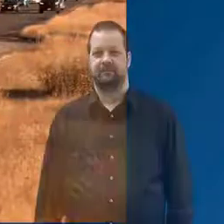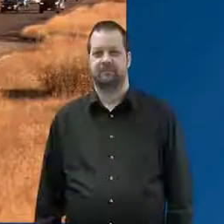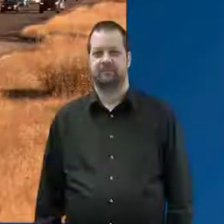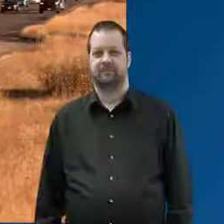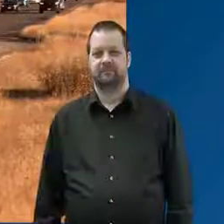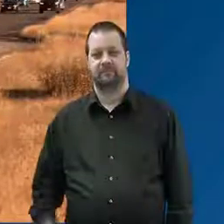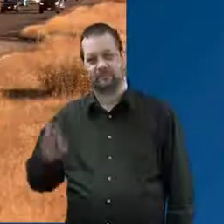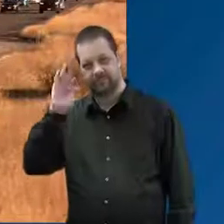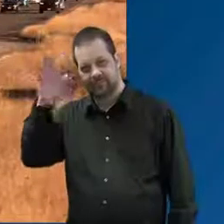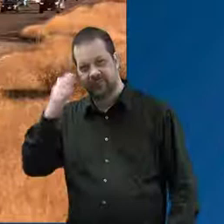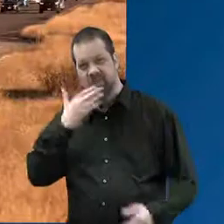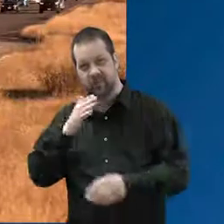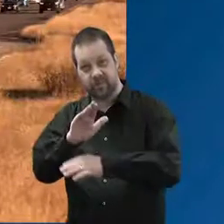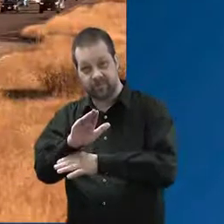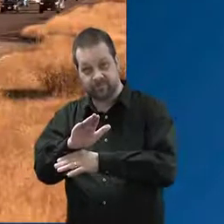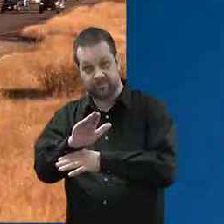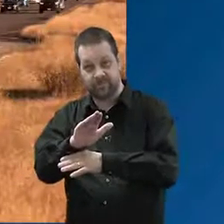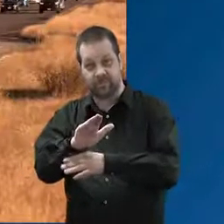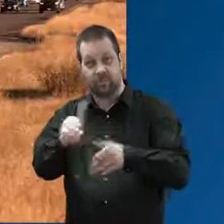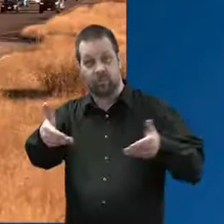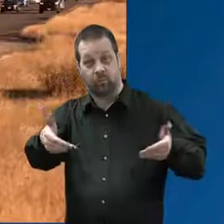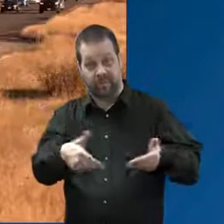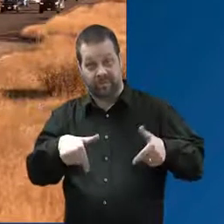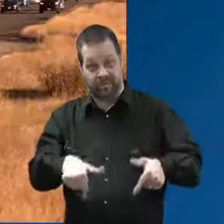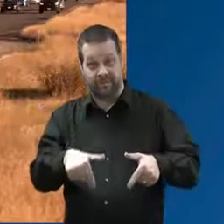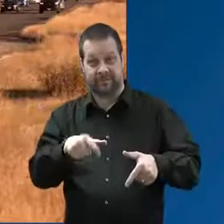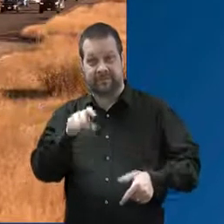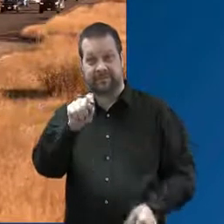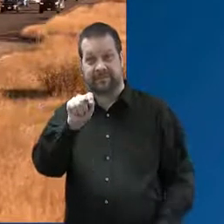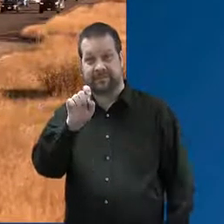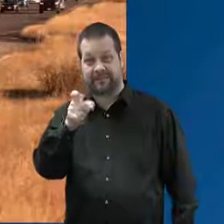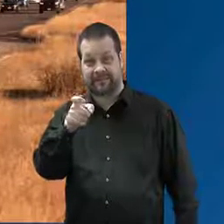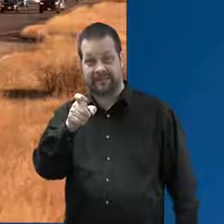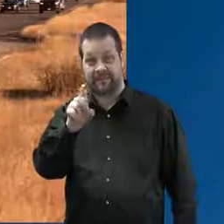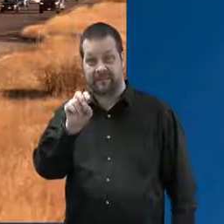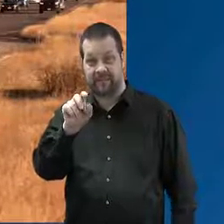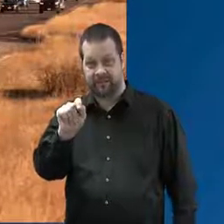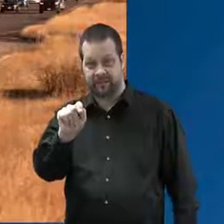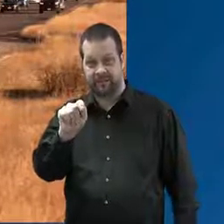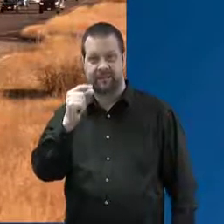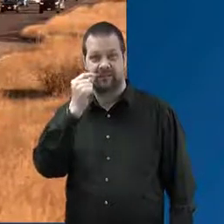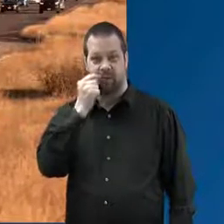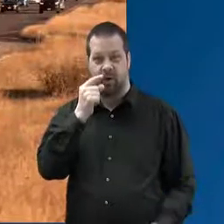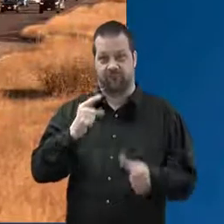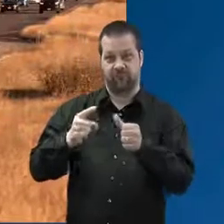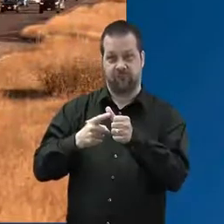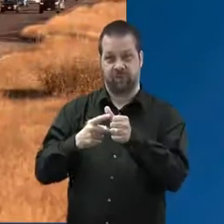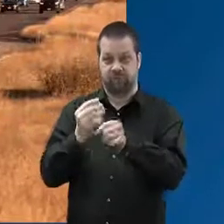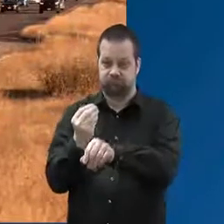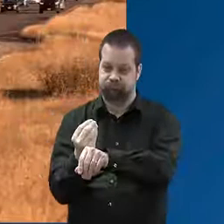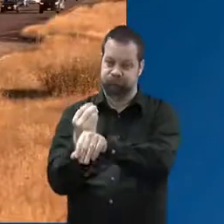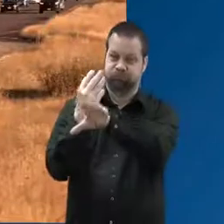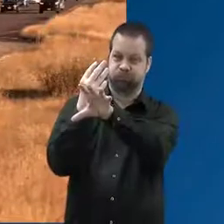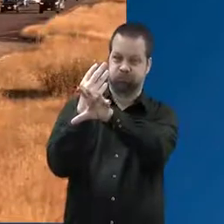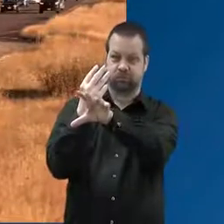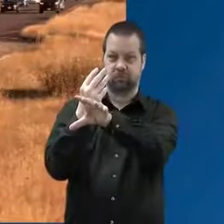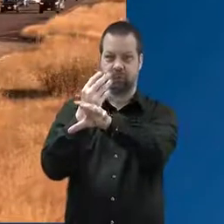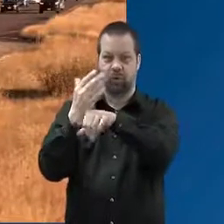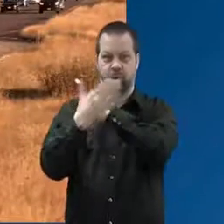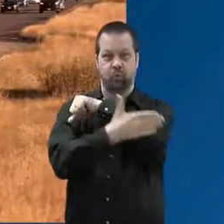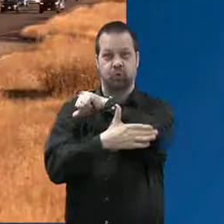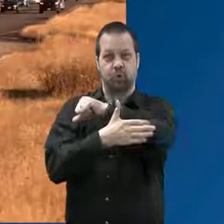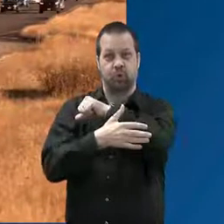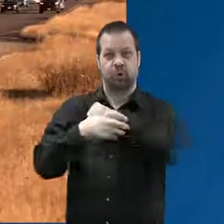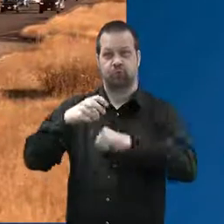Good evening. Welcome to the TxDOT San Antonio District's first ever virtual Rural Transportation Improvement